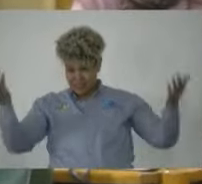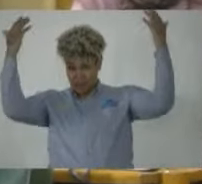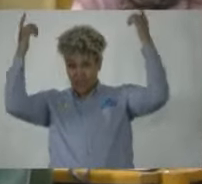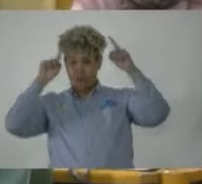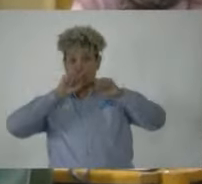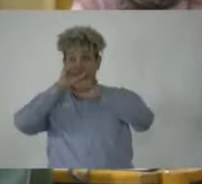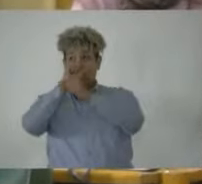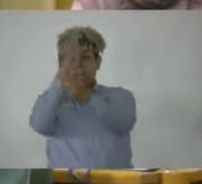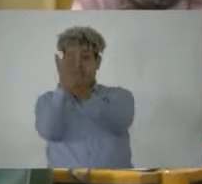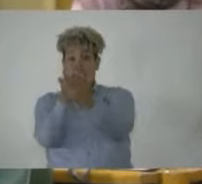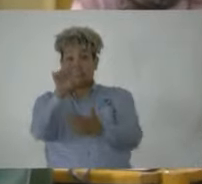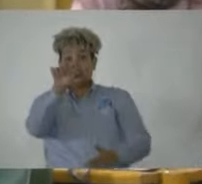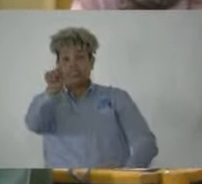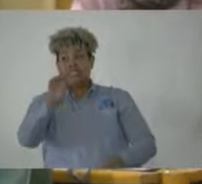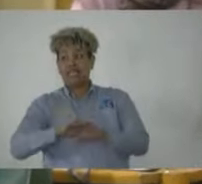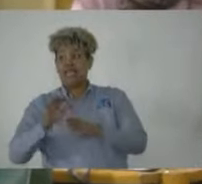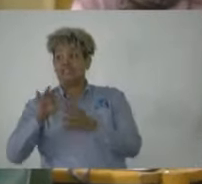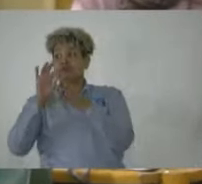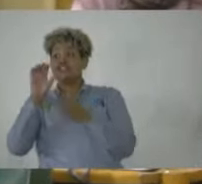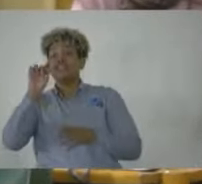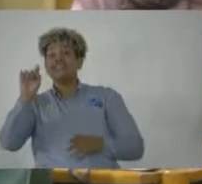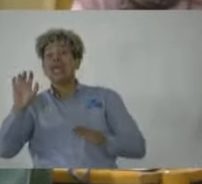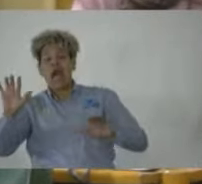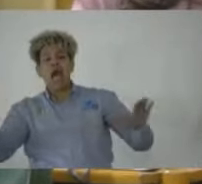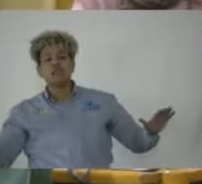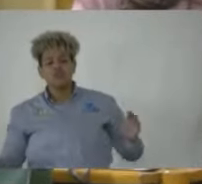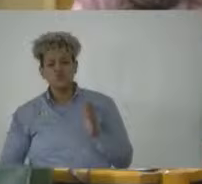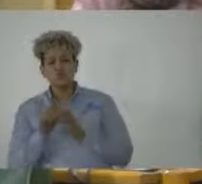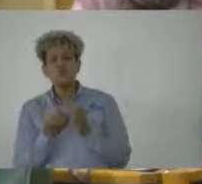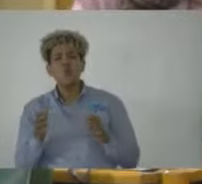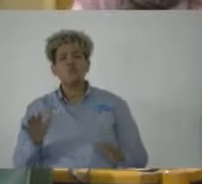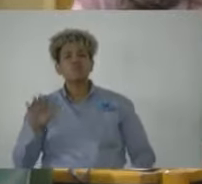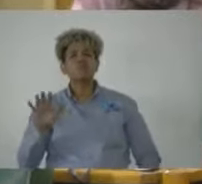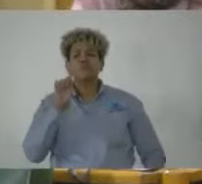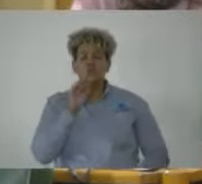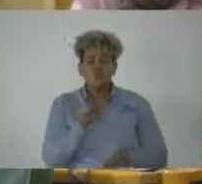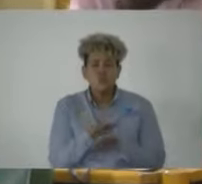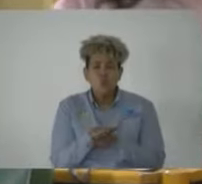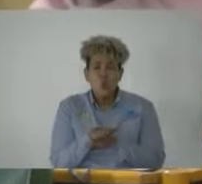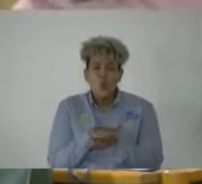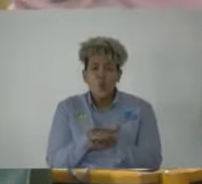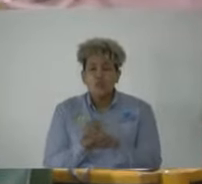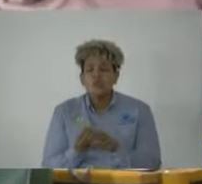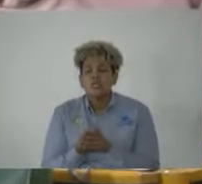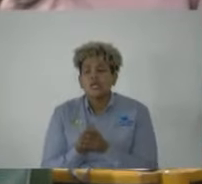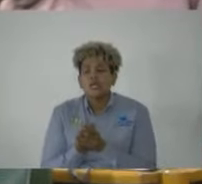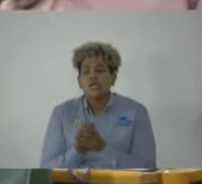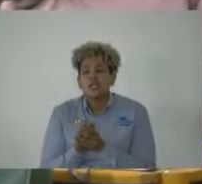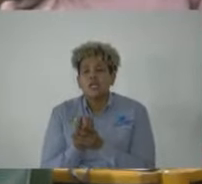fact, GCT and special consumption tax grew at